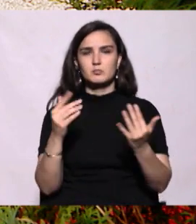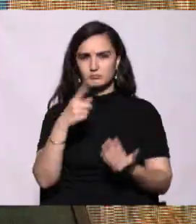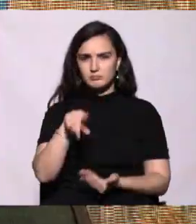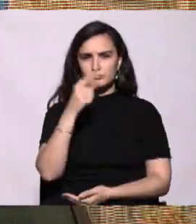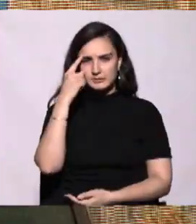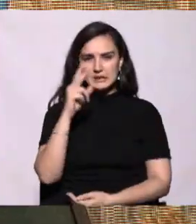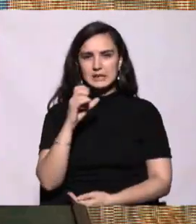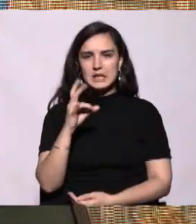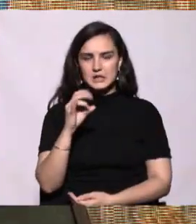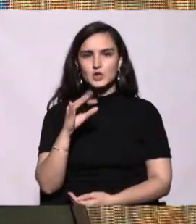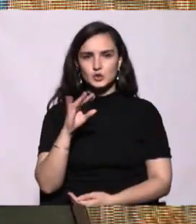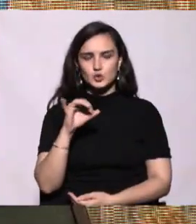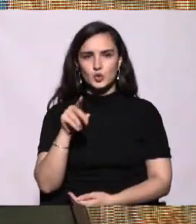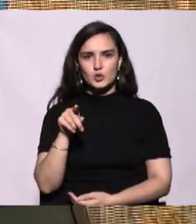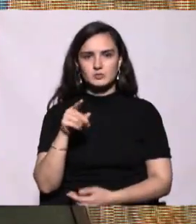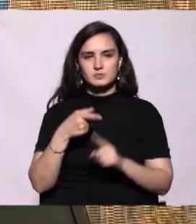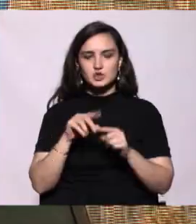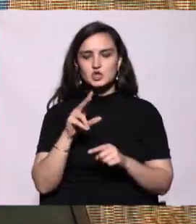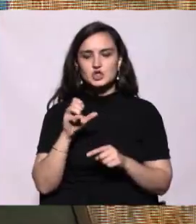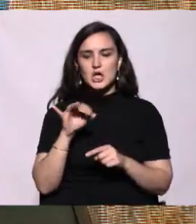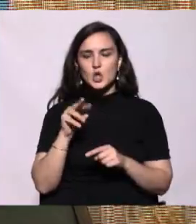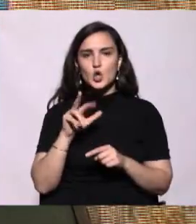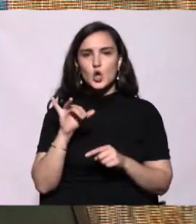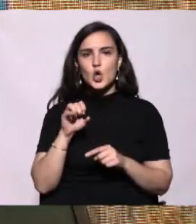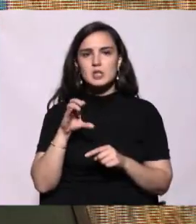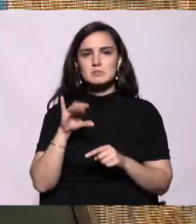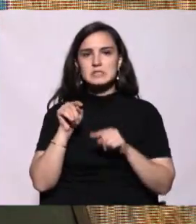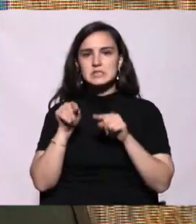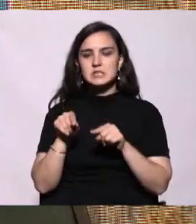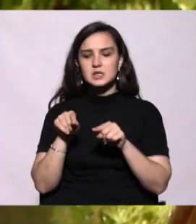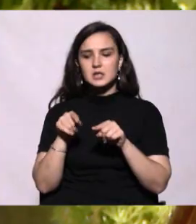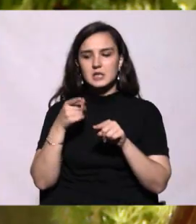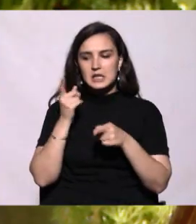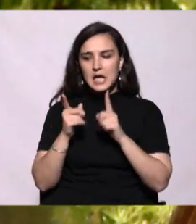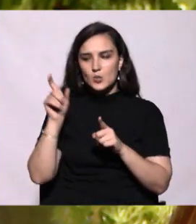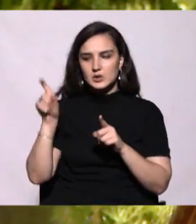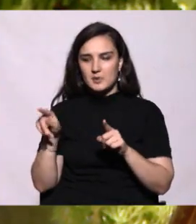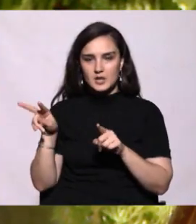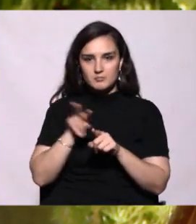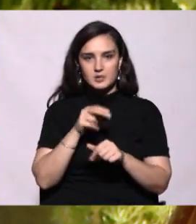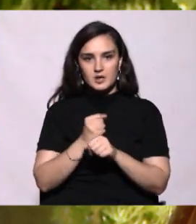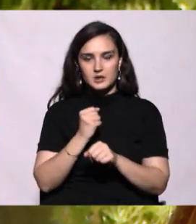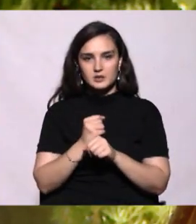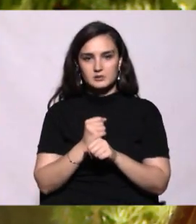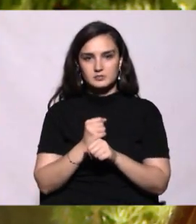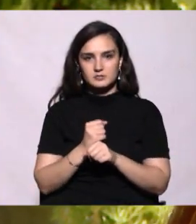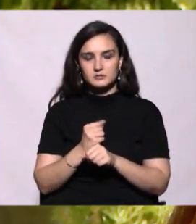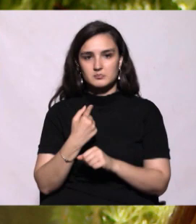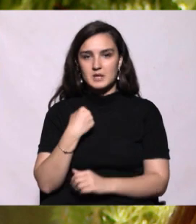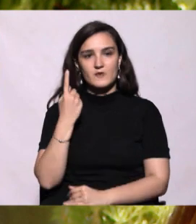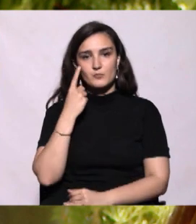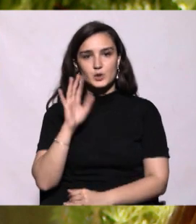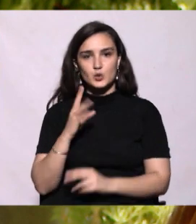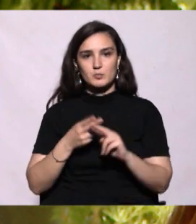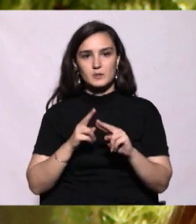that Conan Doyle based the character Sherlock Holmes on any real people that he knew? Well, I don't think